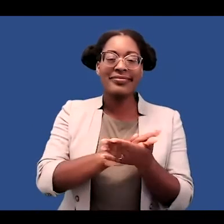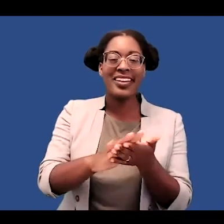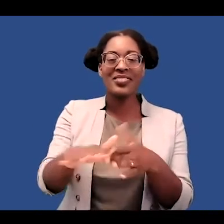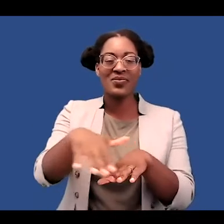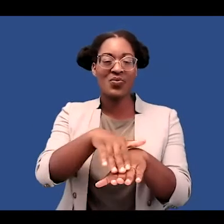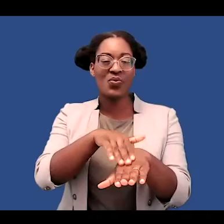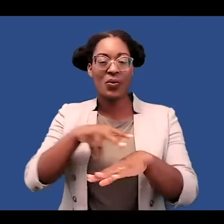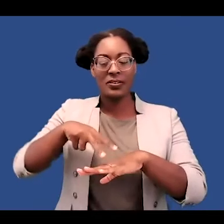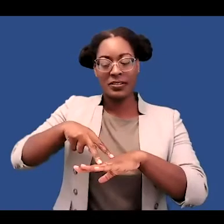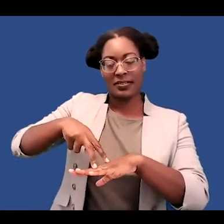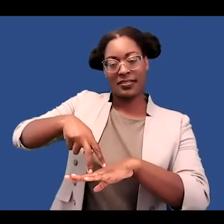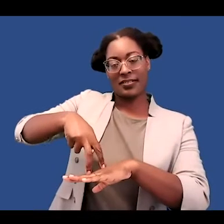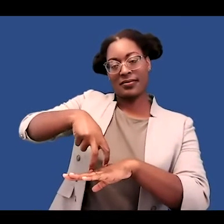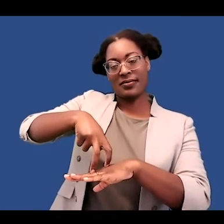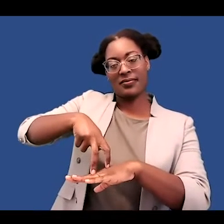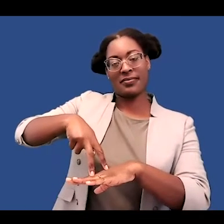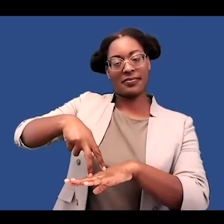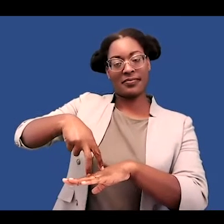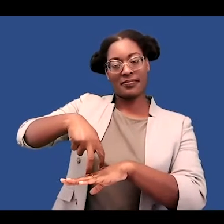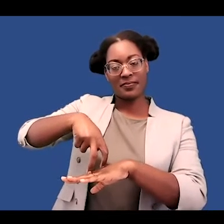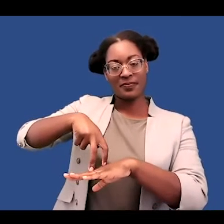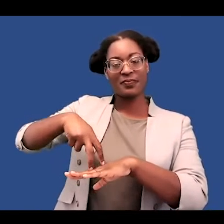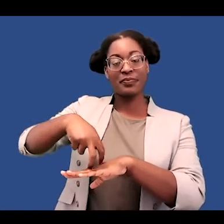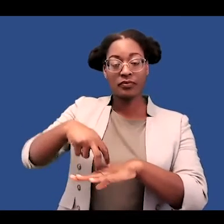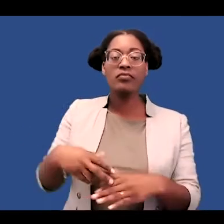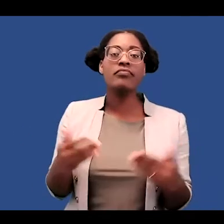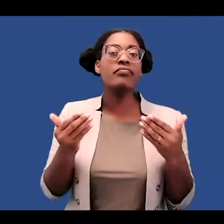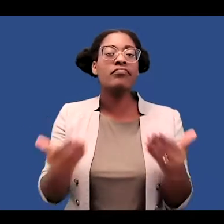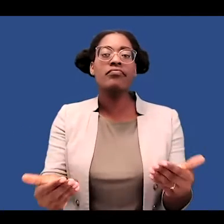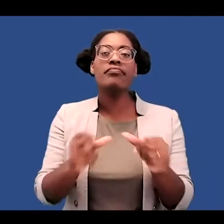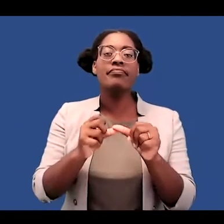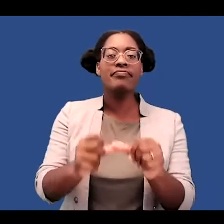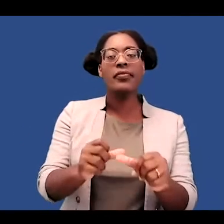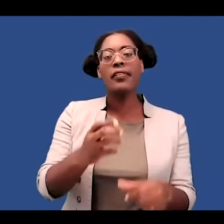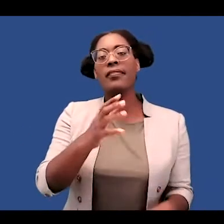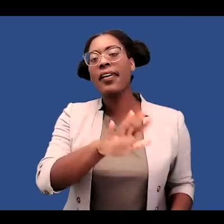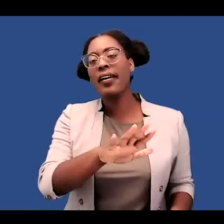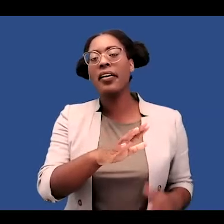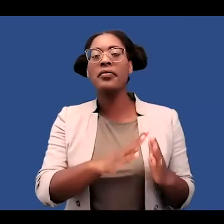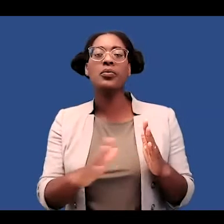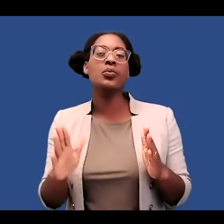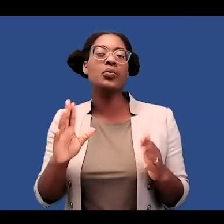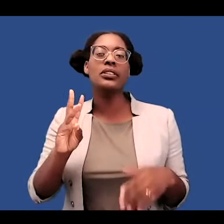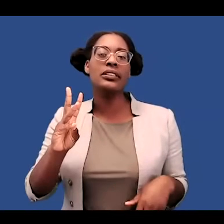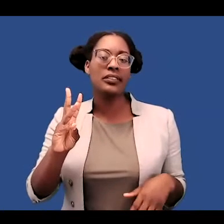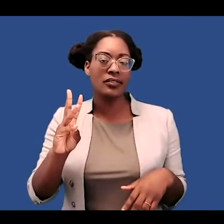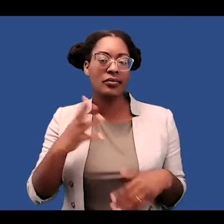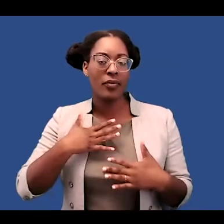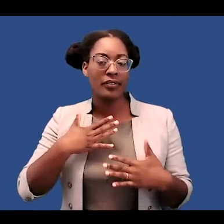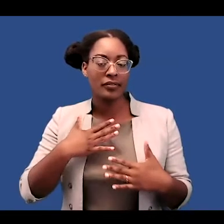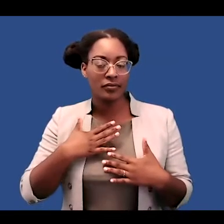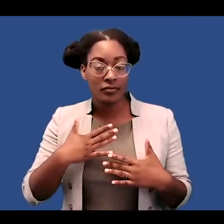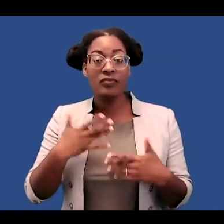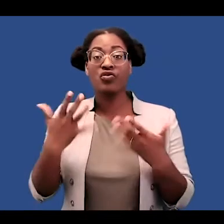way around. Do this for 5 to 6 breaths and then reverse the rotation in the opposite direction for another 5